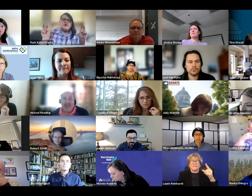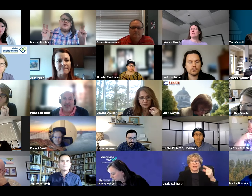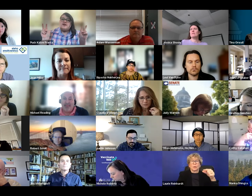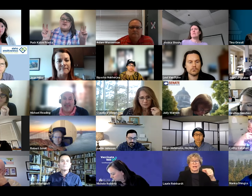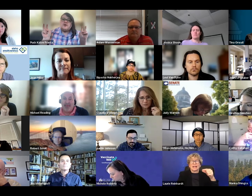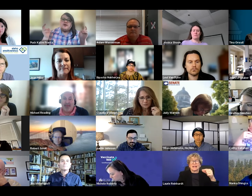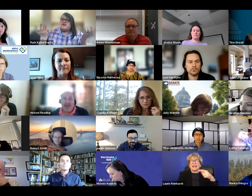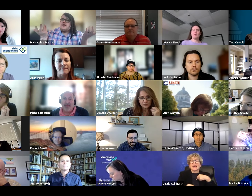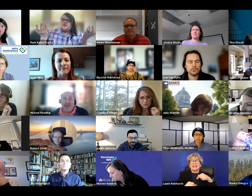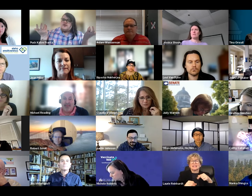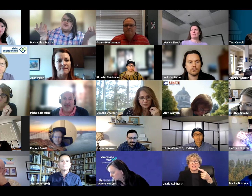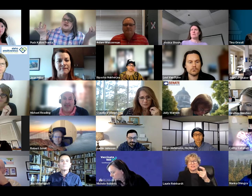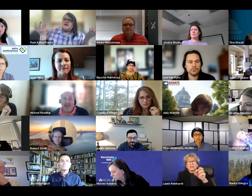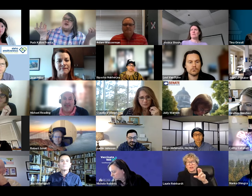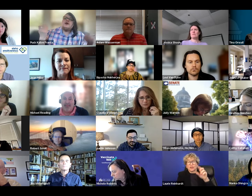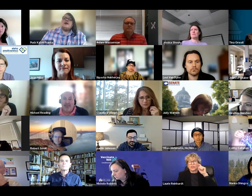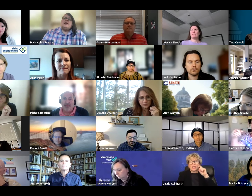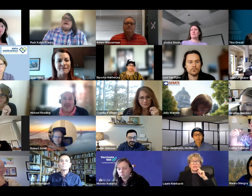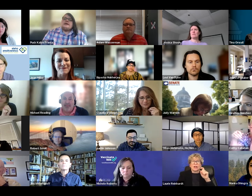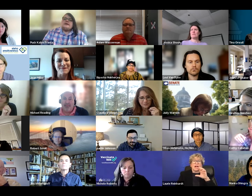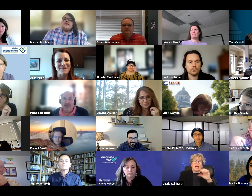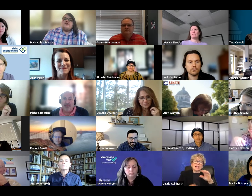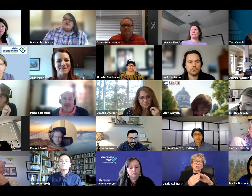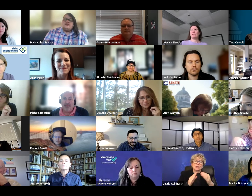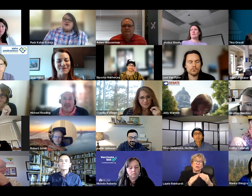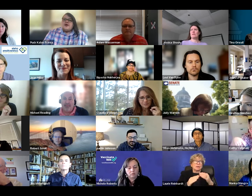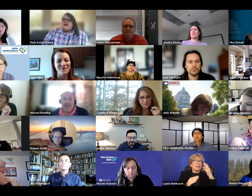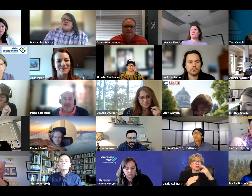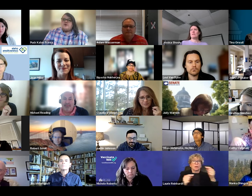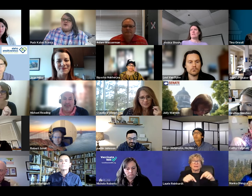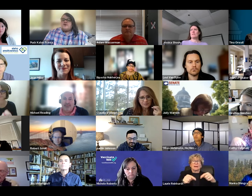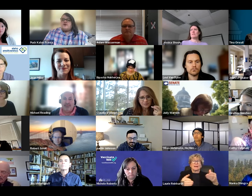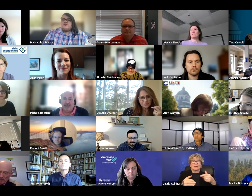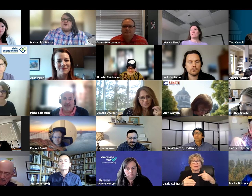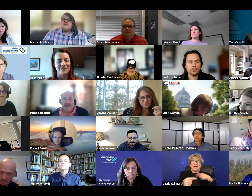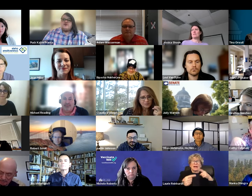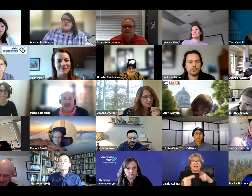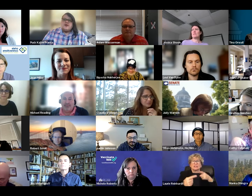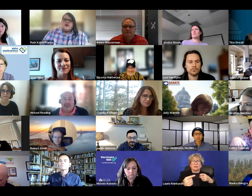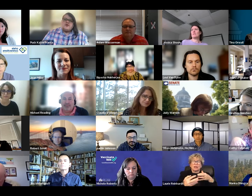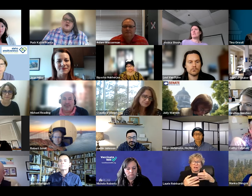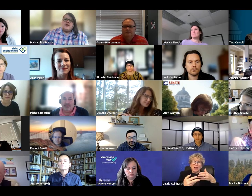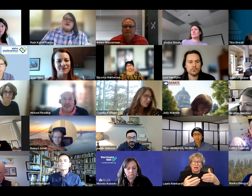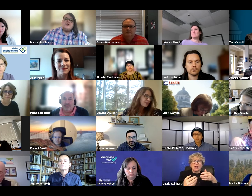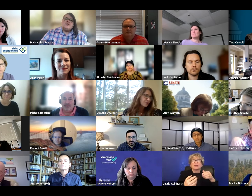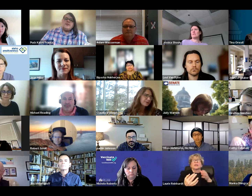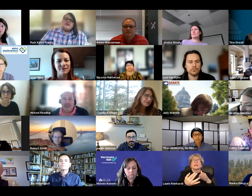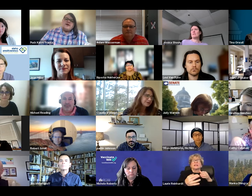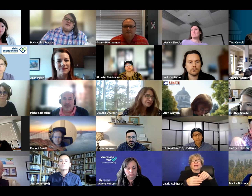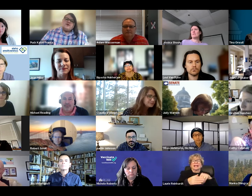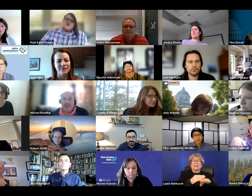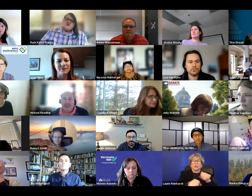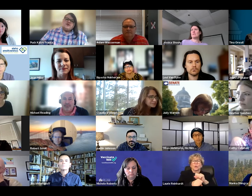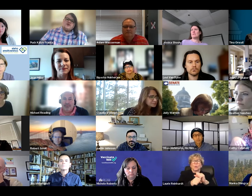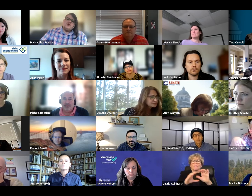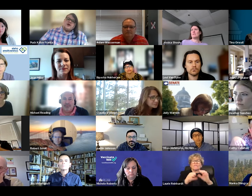and community, so I guess that puts us here. And I struggled my way into the workforce with some trauma along the way. By the